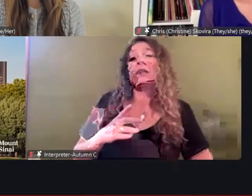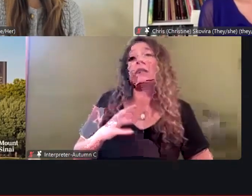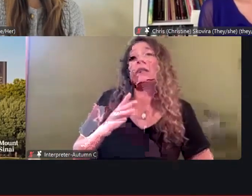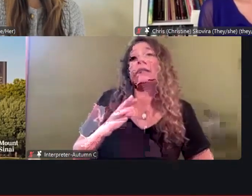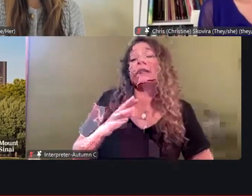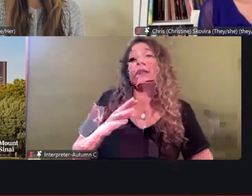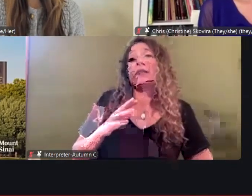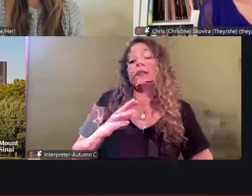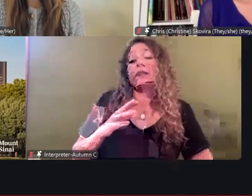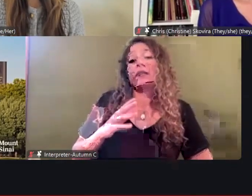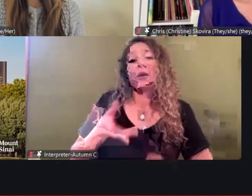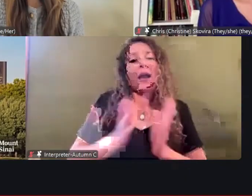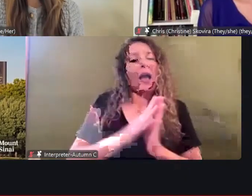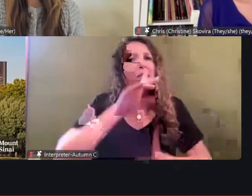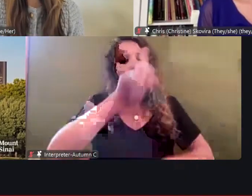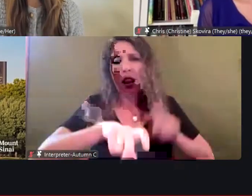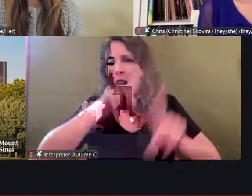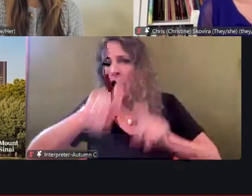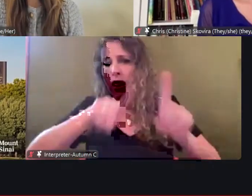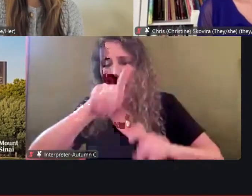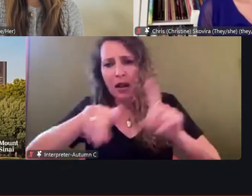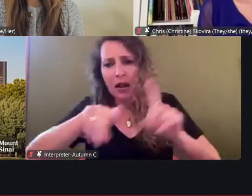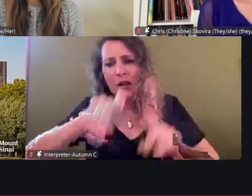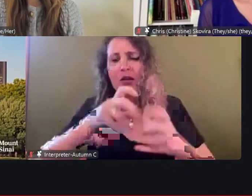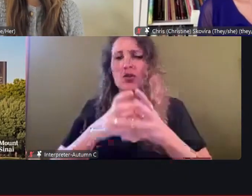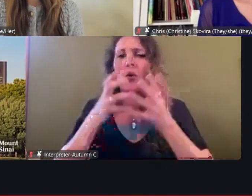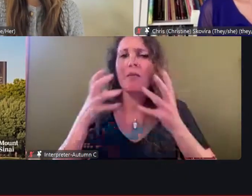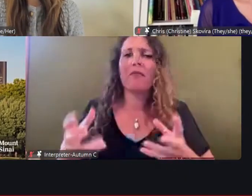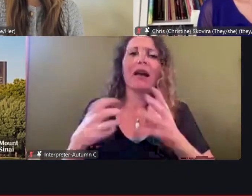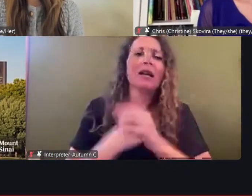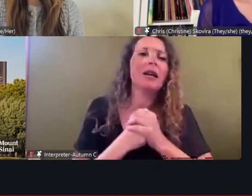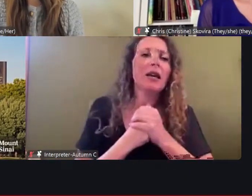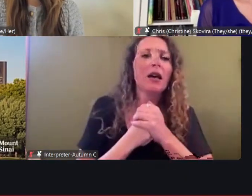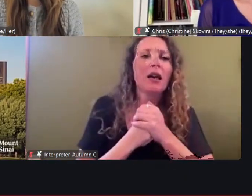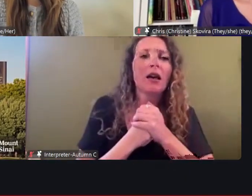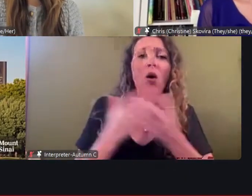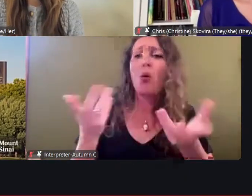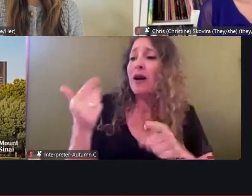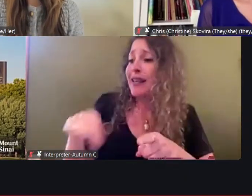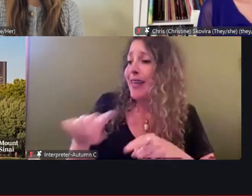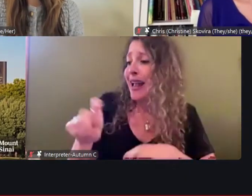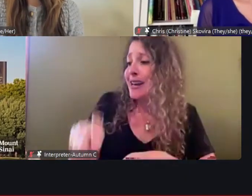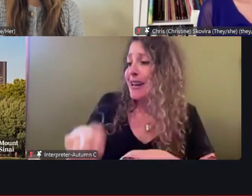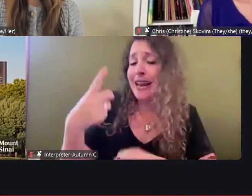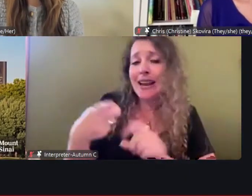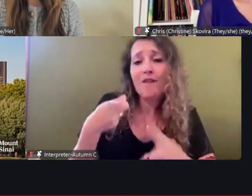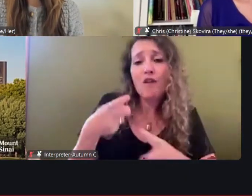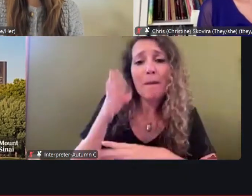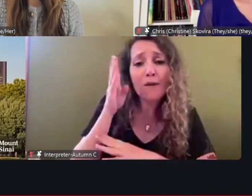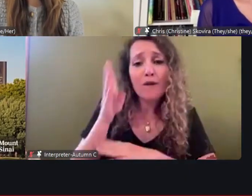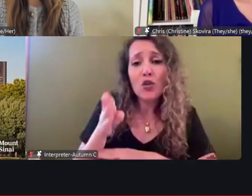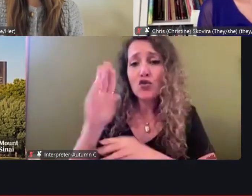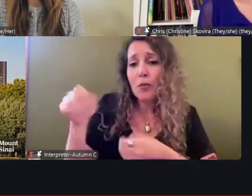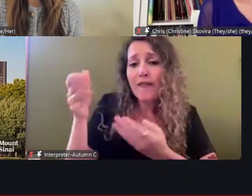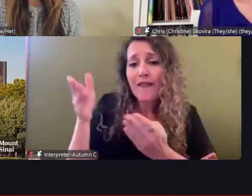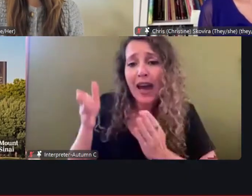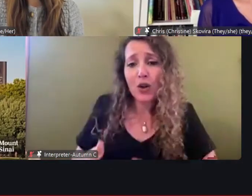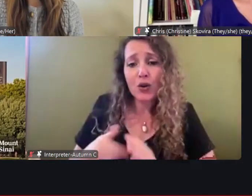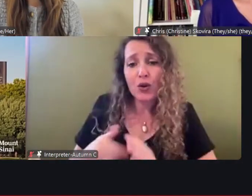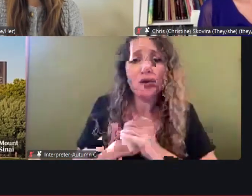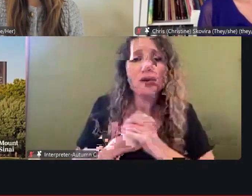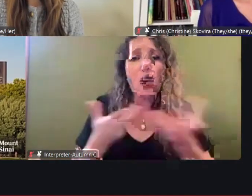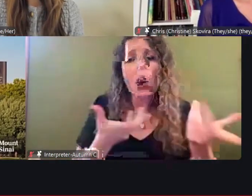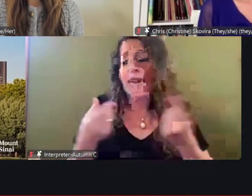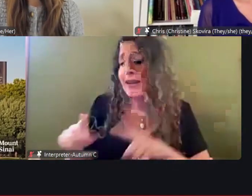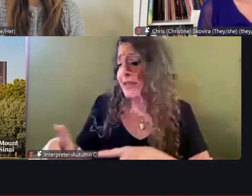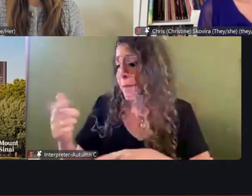patients were asked so many questions about what do they need from future providers, what has happened to